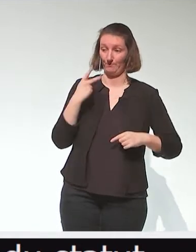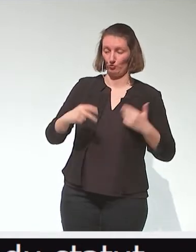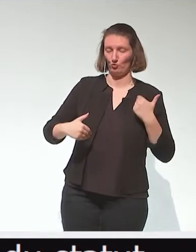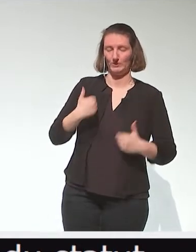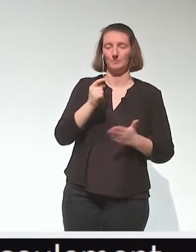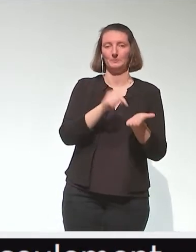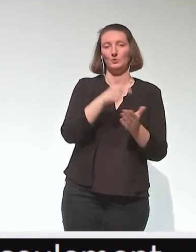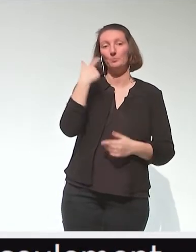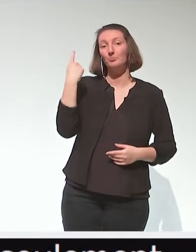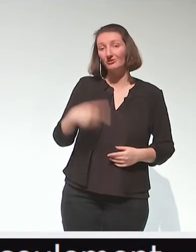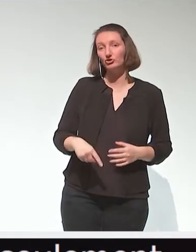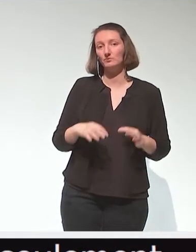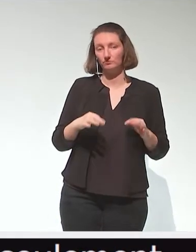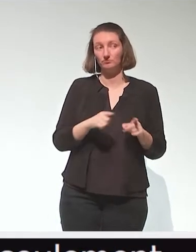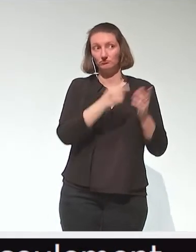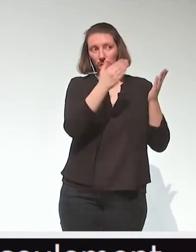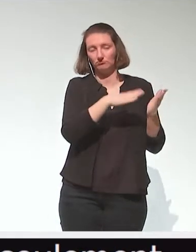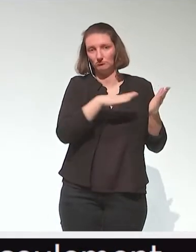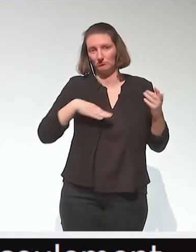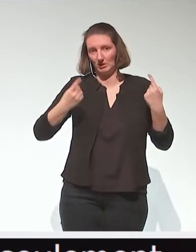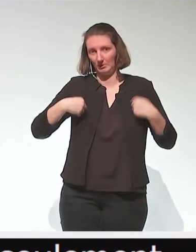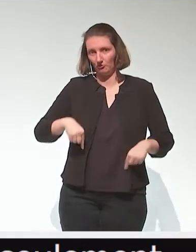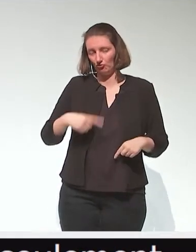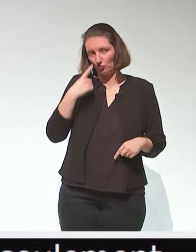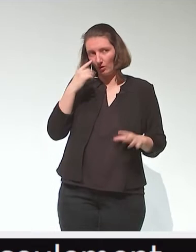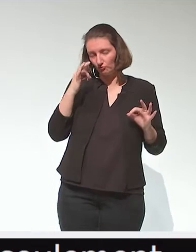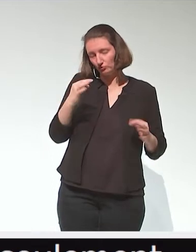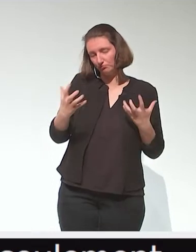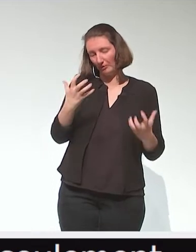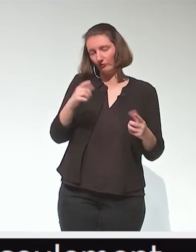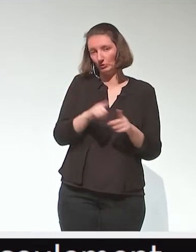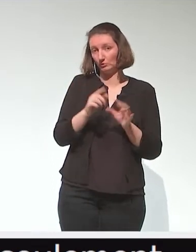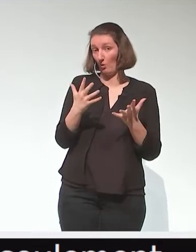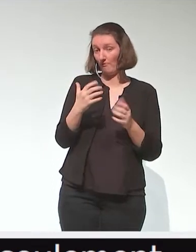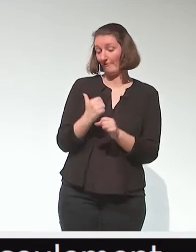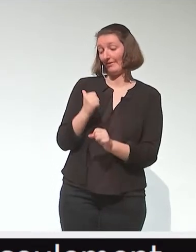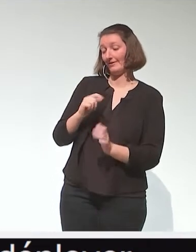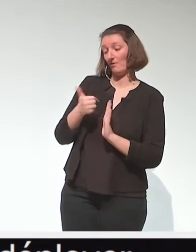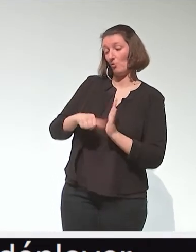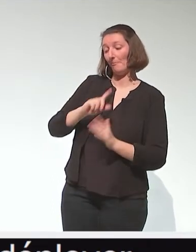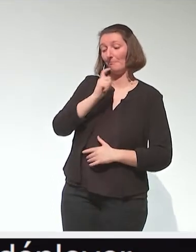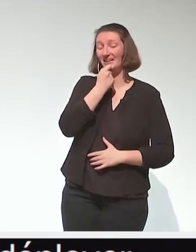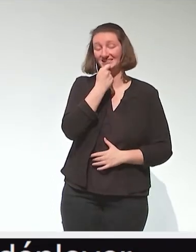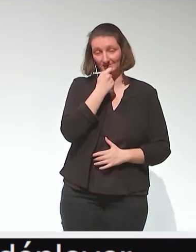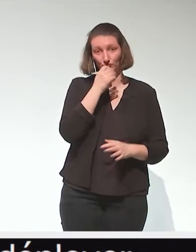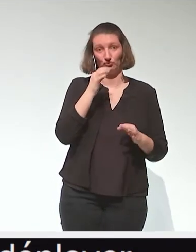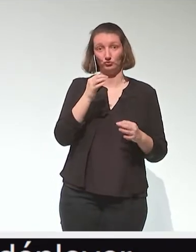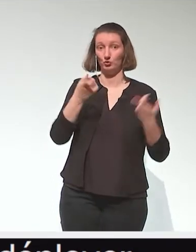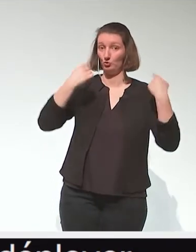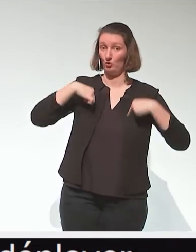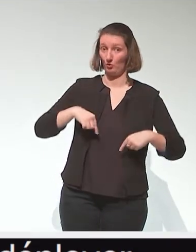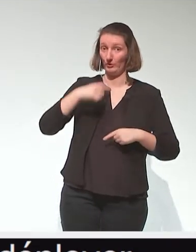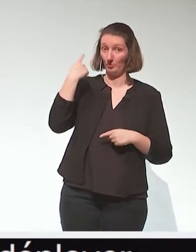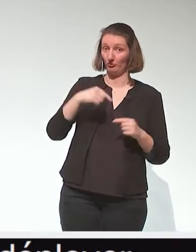action plan for the disabled in Belgium, and the minister legitimately wanted to point out that in March last, the